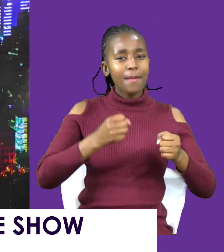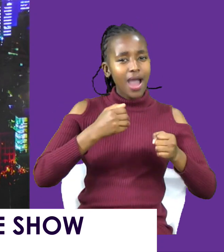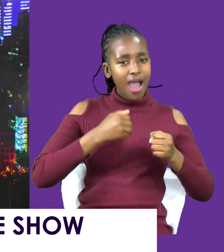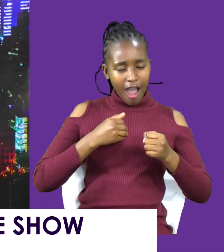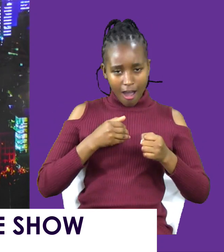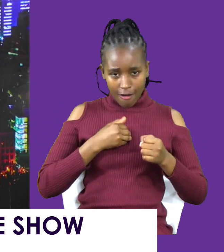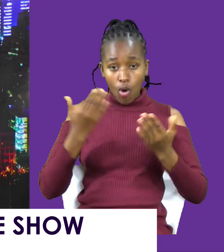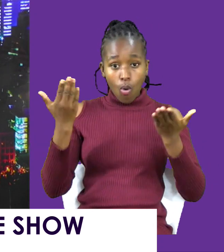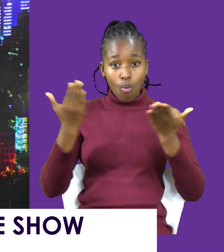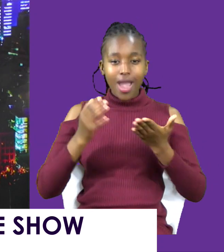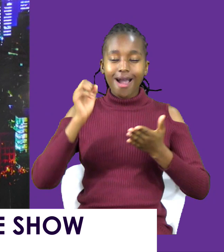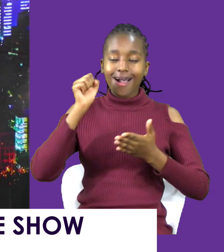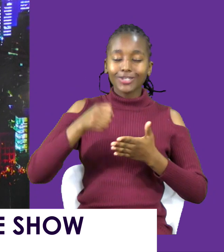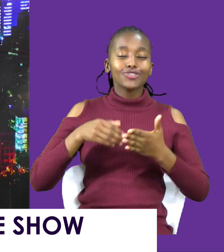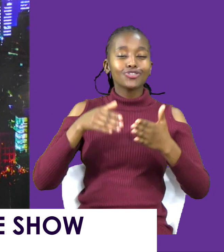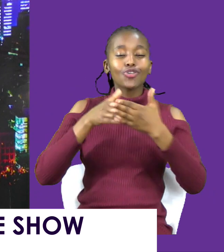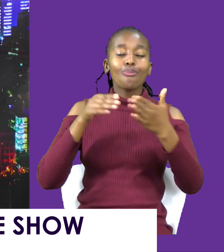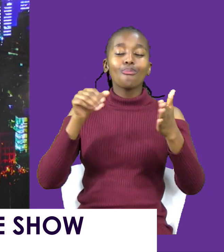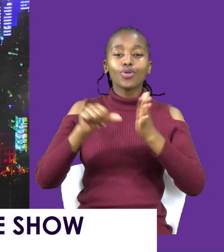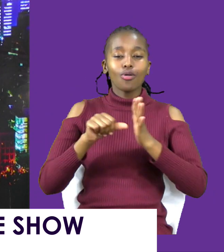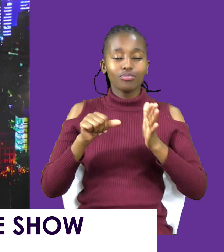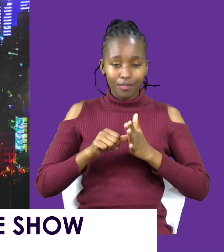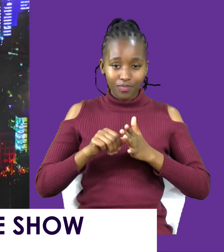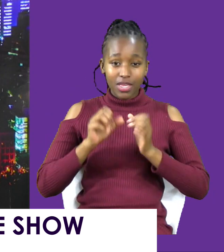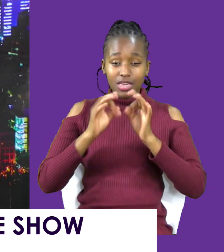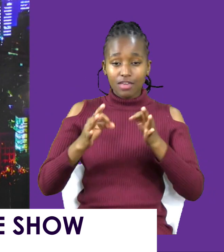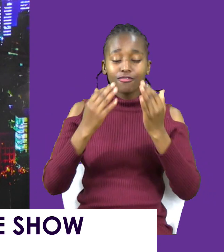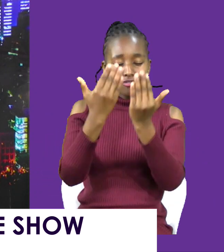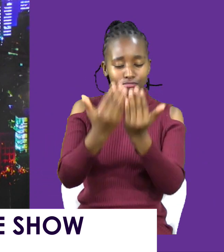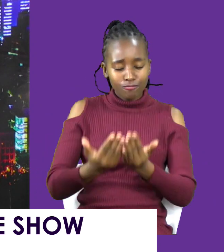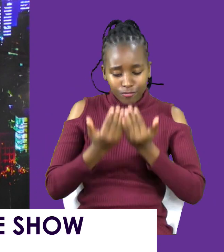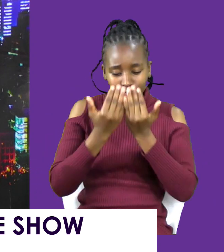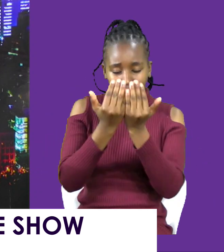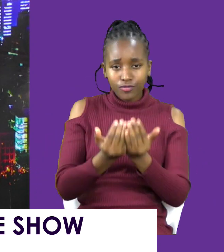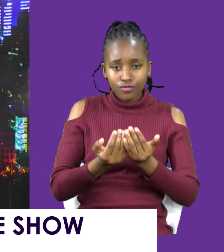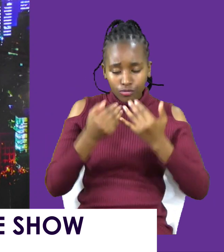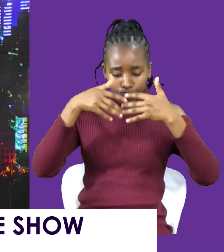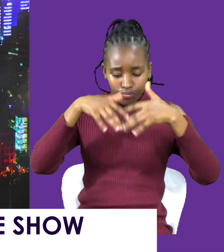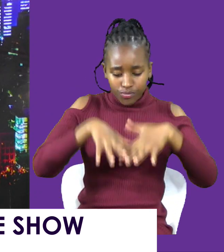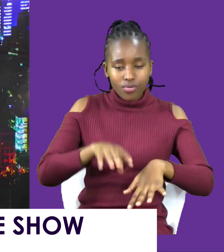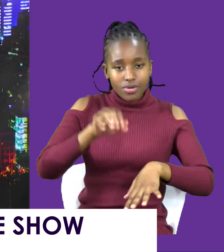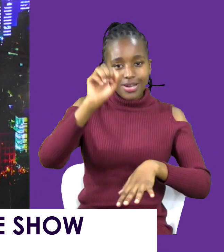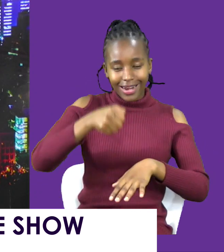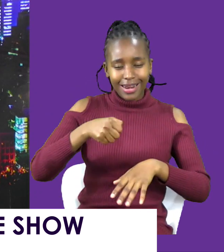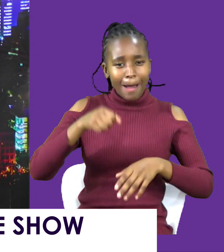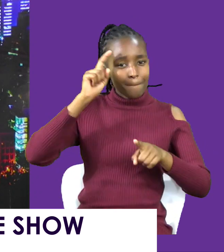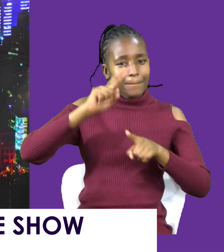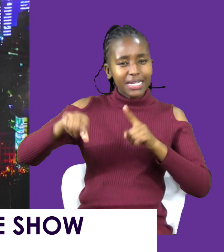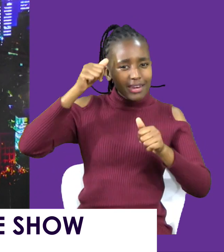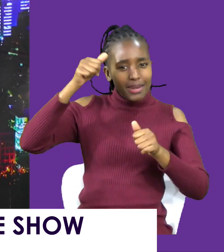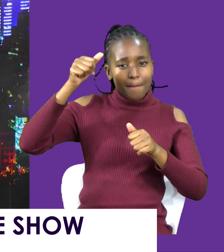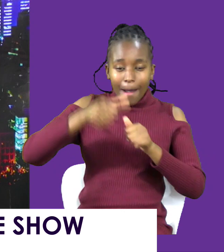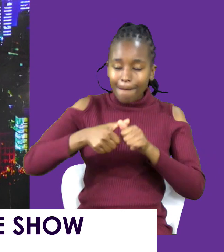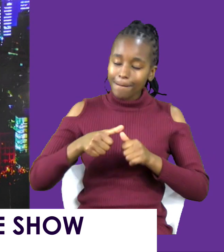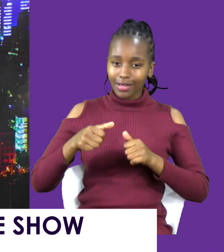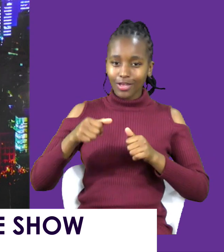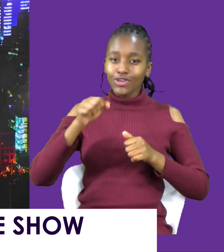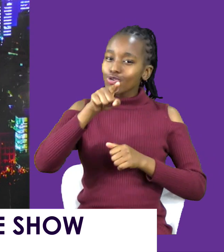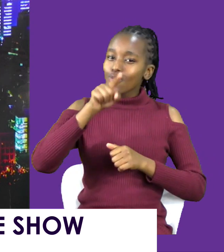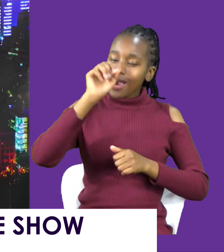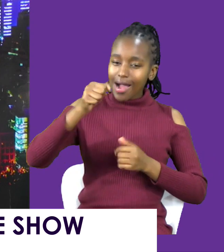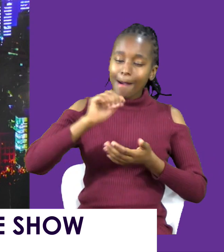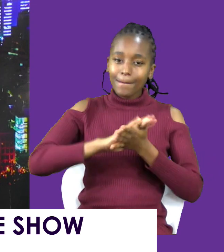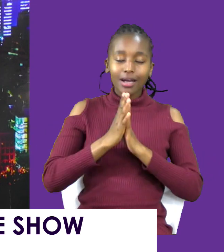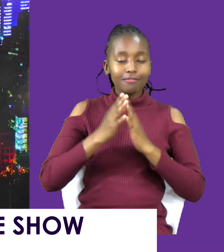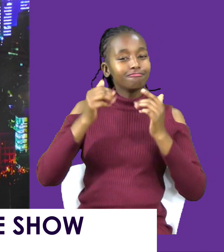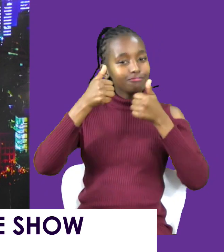block ship from sinking. So you can get into a ship. Yes, the Titanic might have sunk, but there